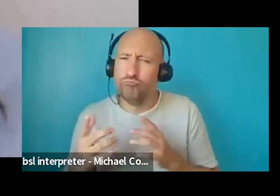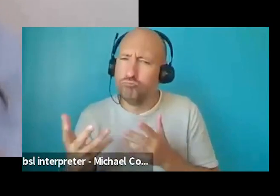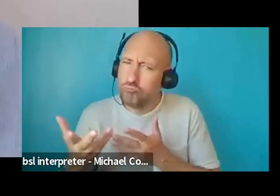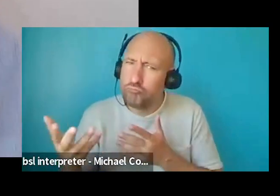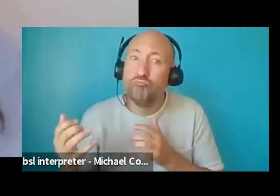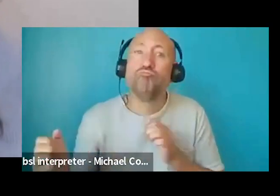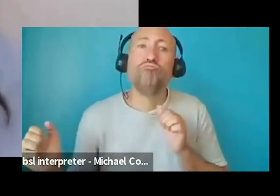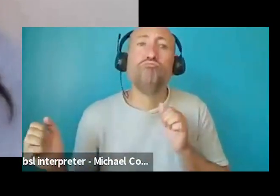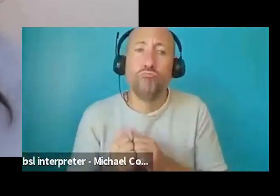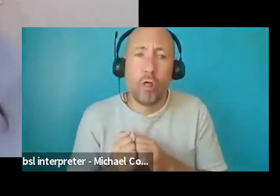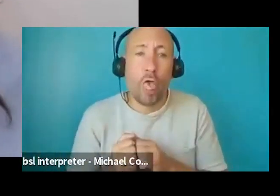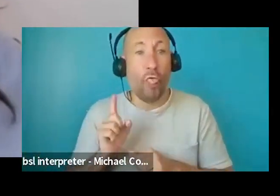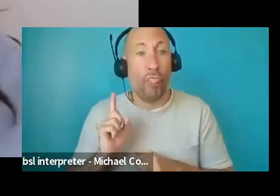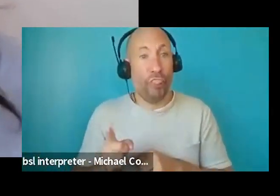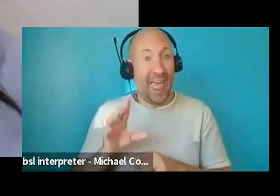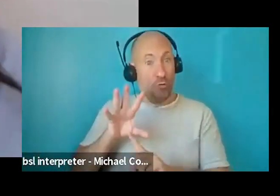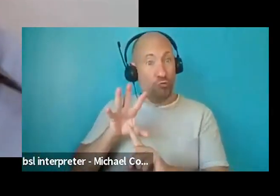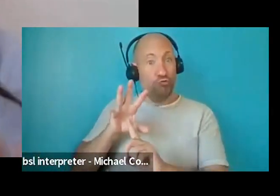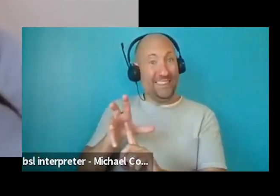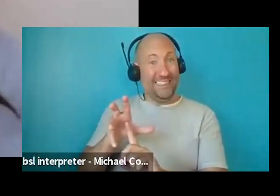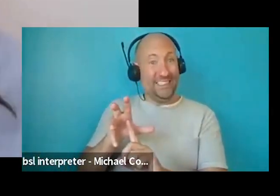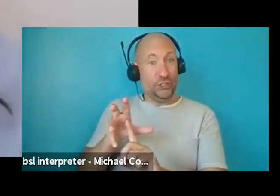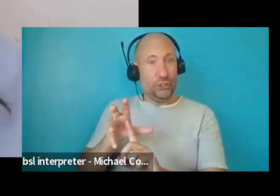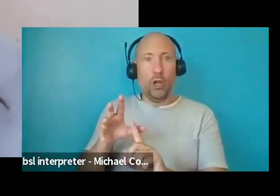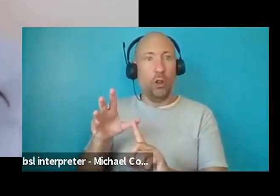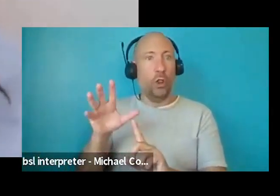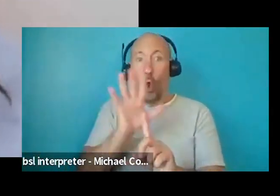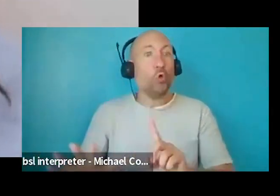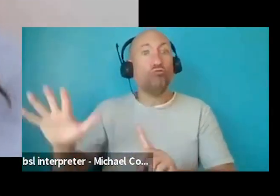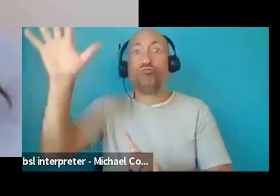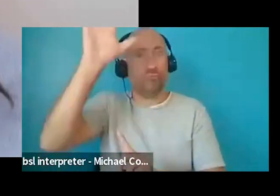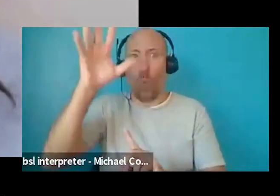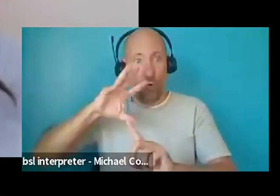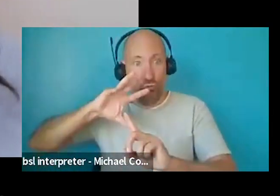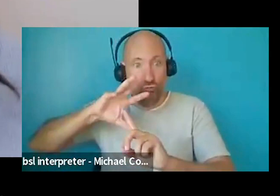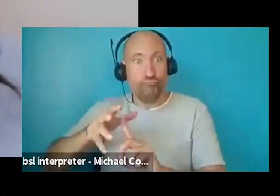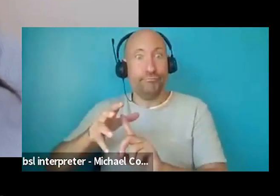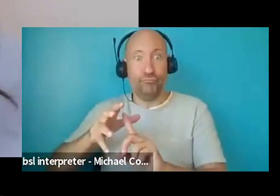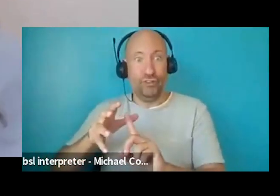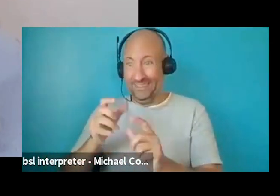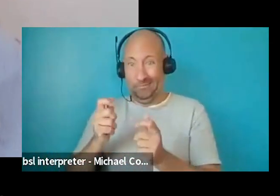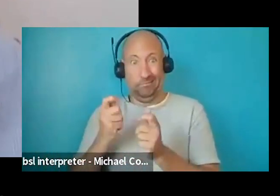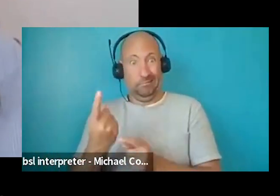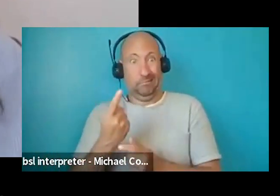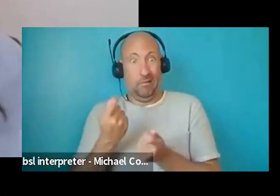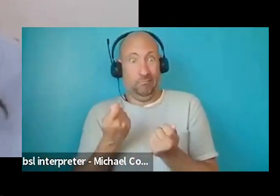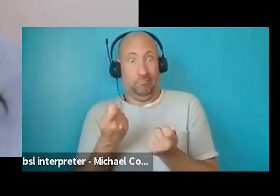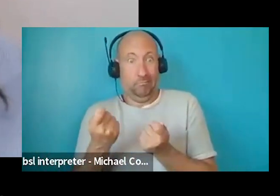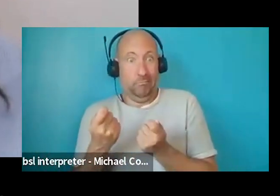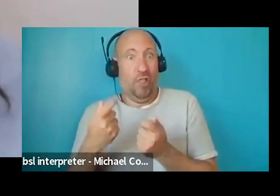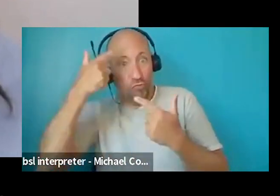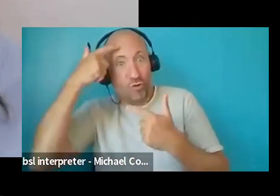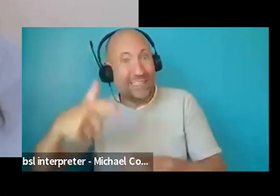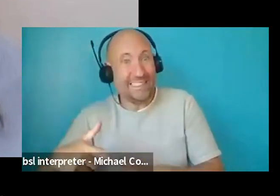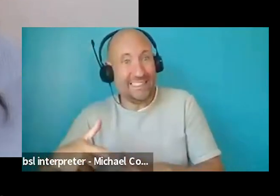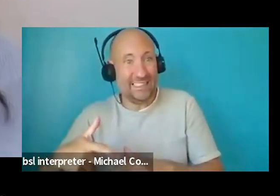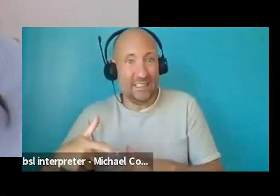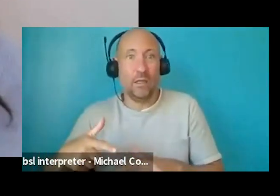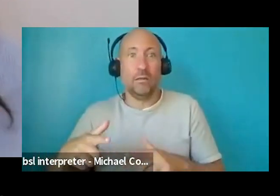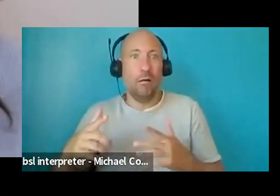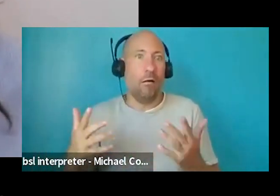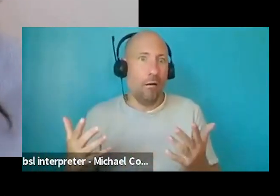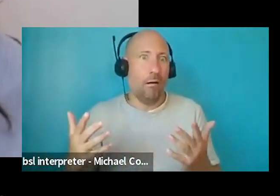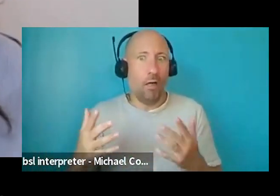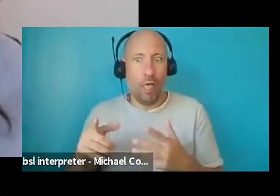it is the regions that manage the residencies. Residencies are creative